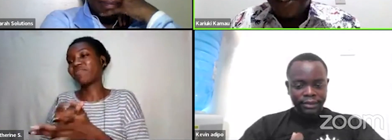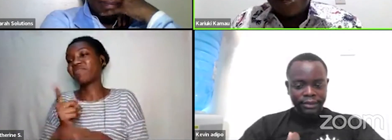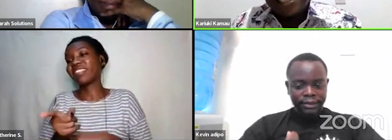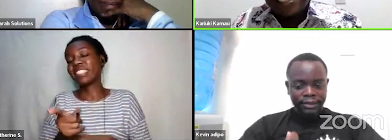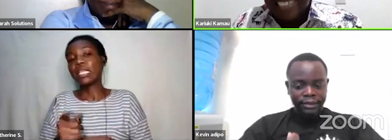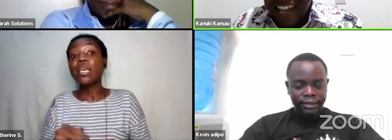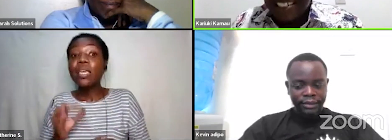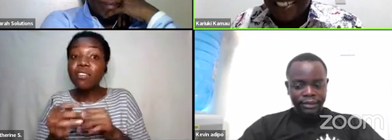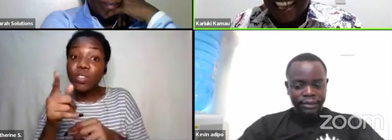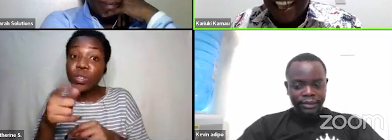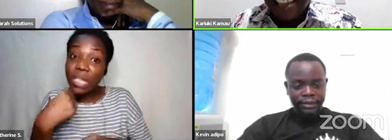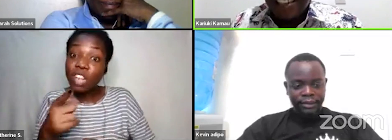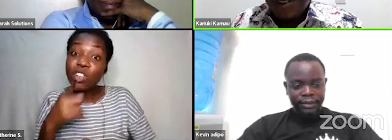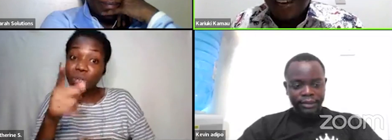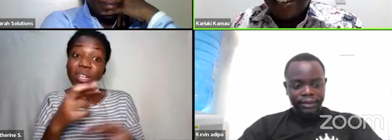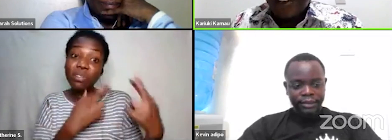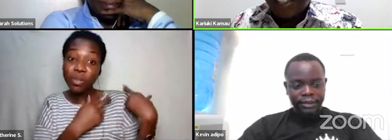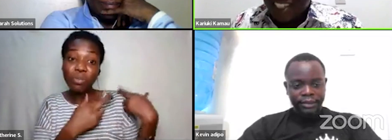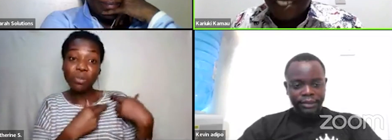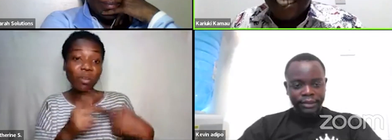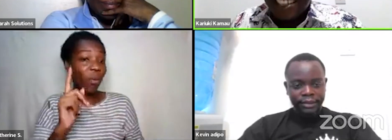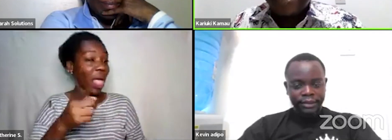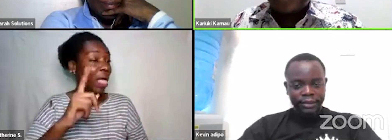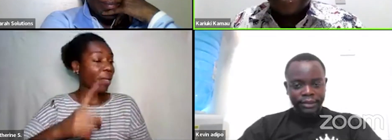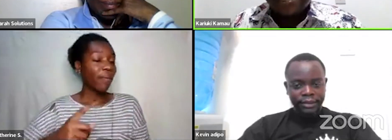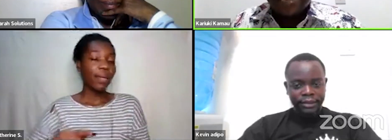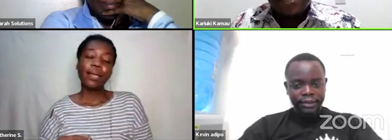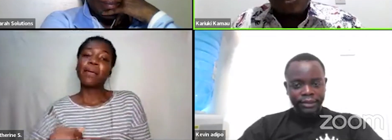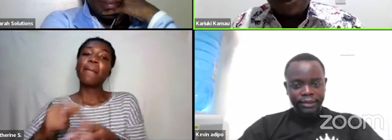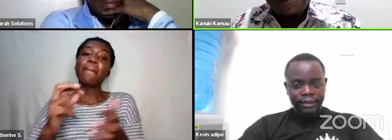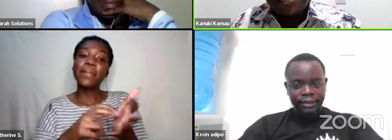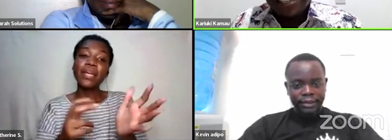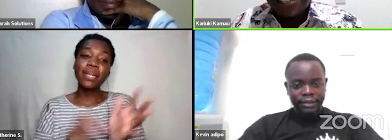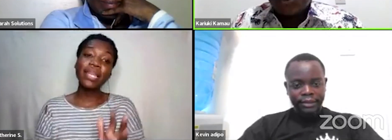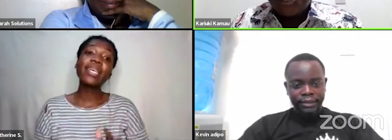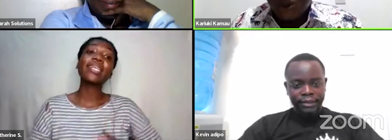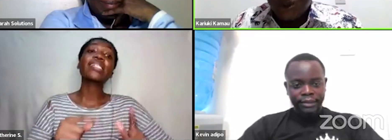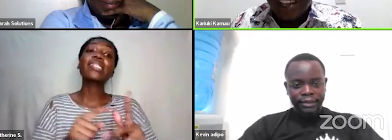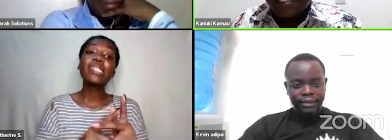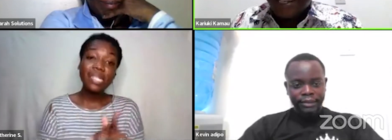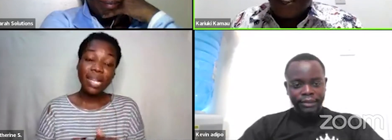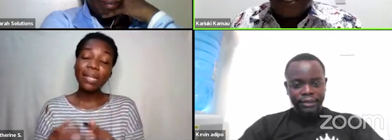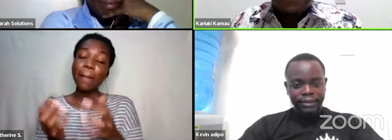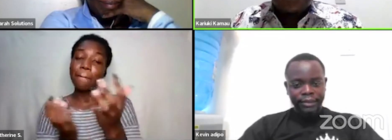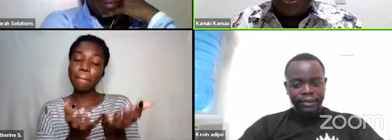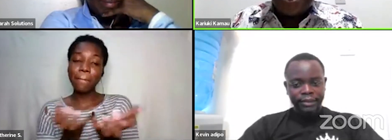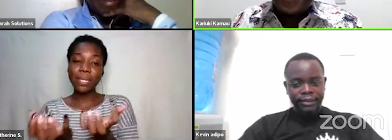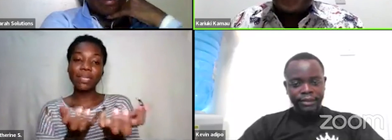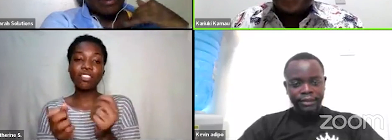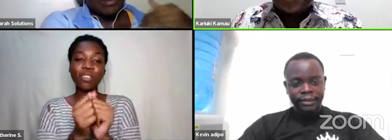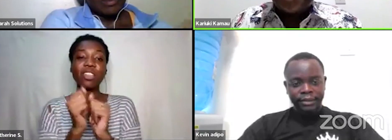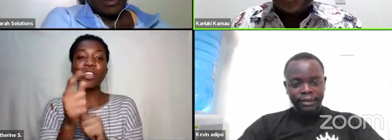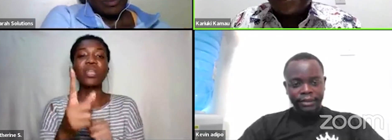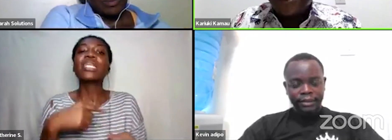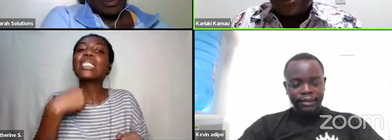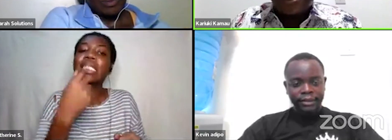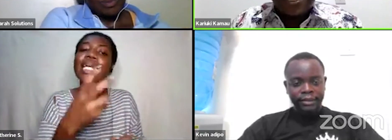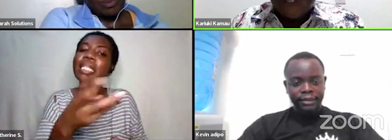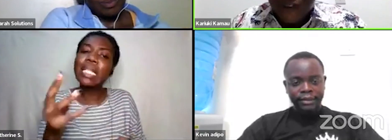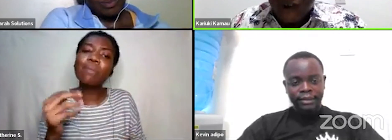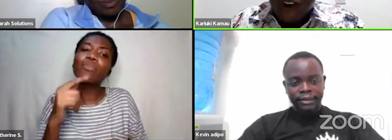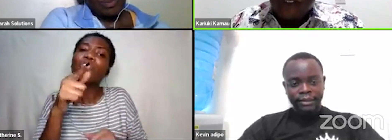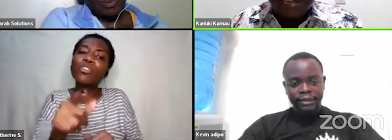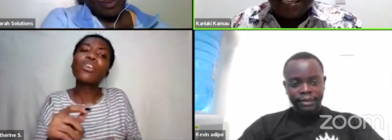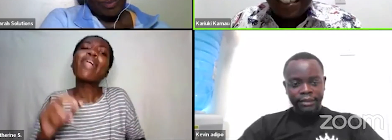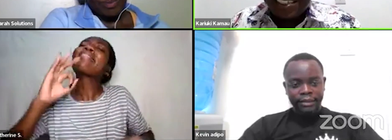them you are the one in charge and you are negotiating, they start sizing your business with you. Tell them you are in the